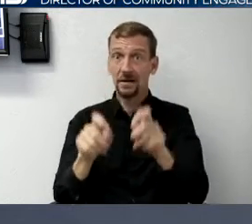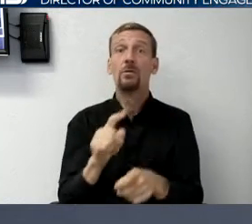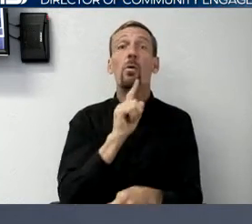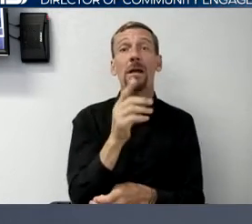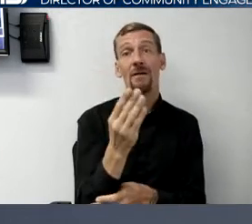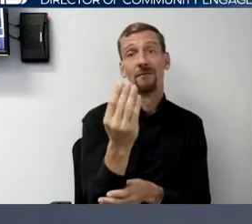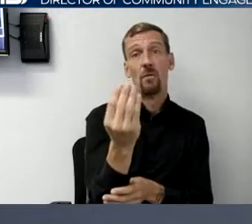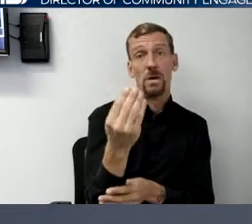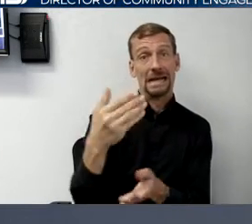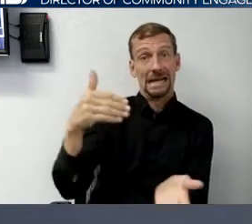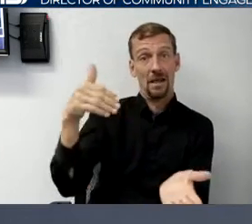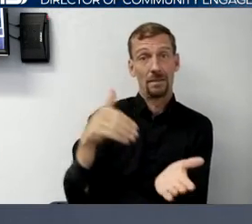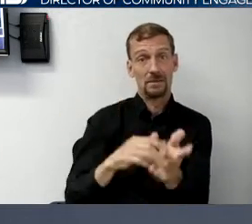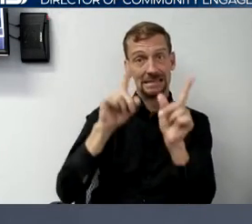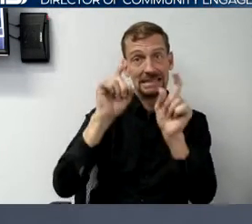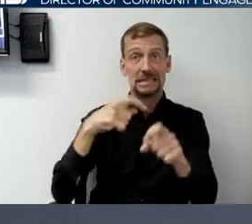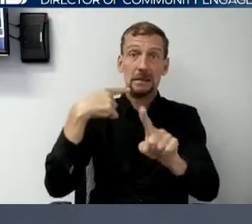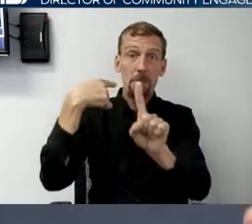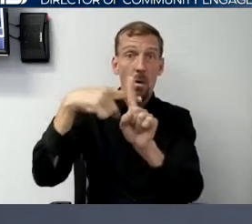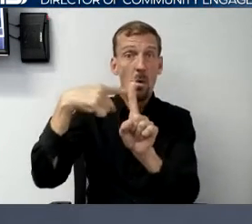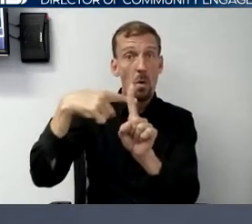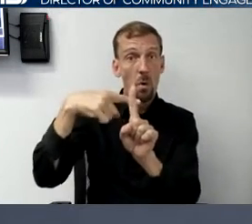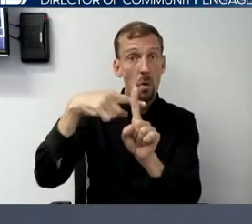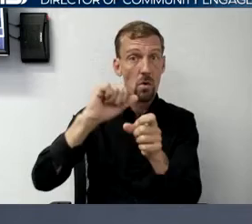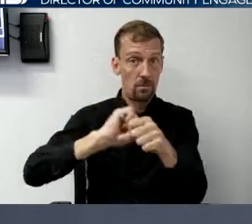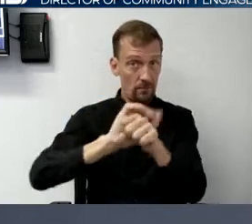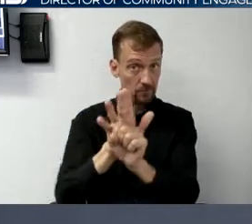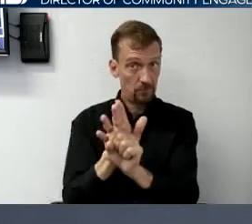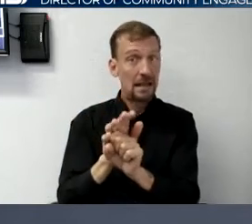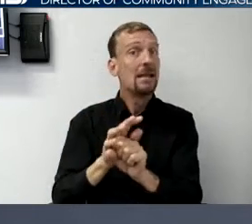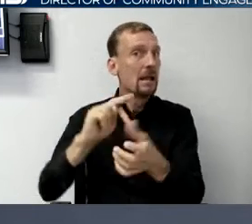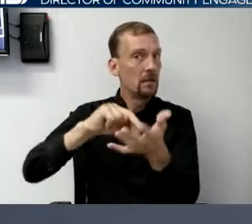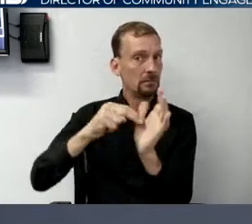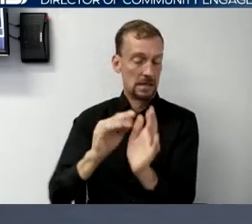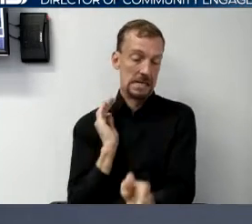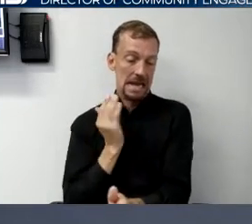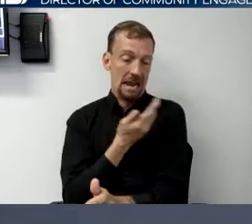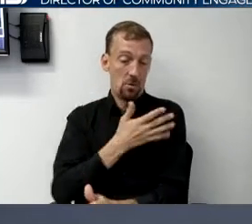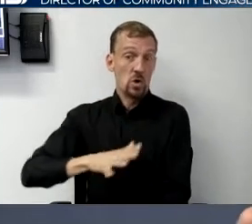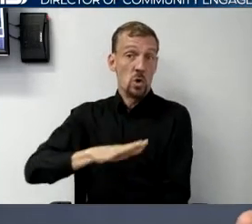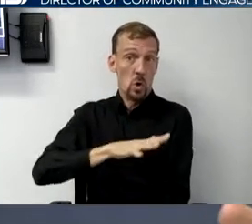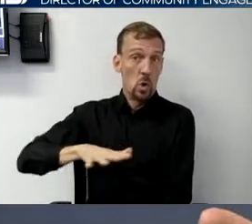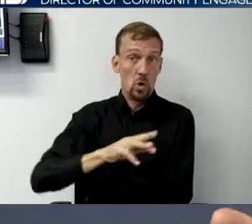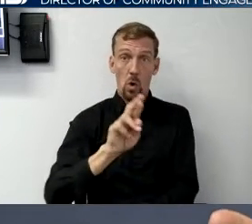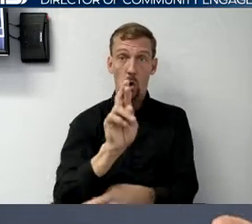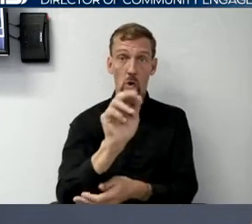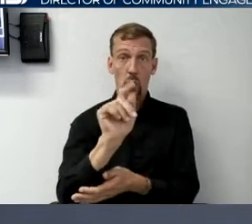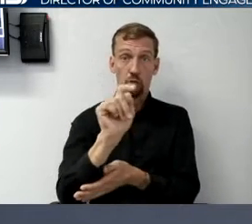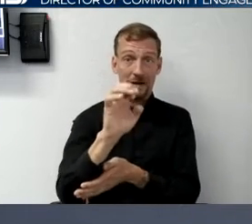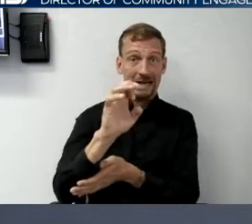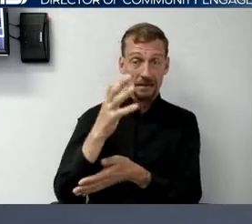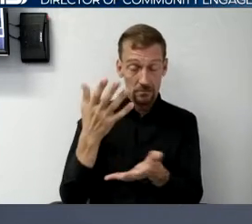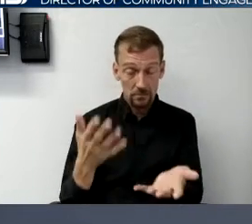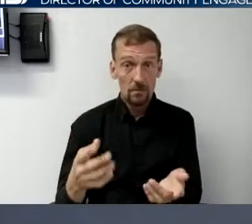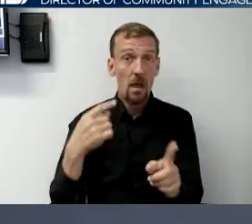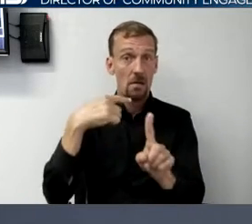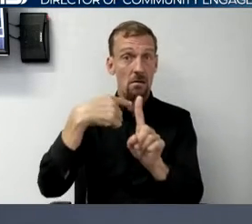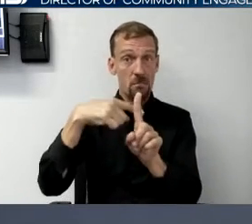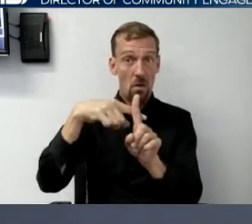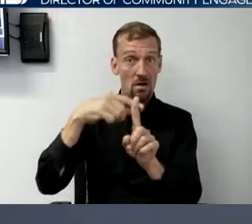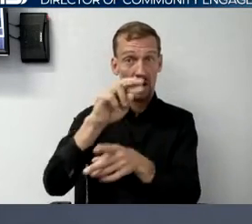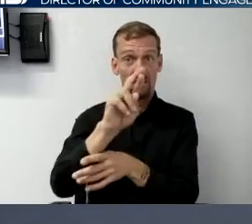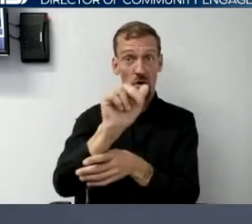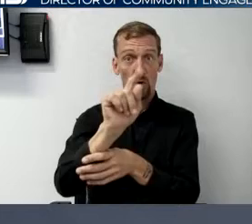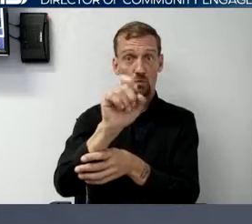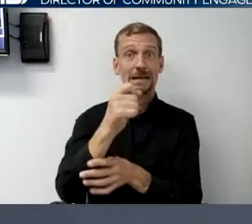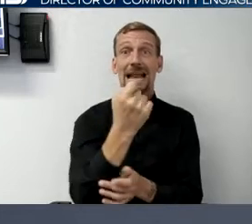have tested positive. That would mean that our cumulative positivity rate over the duration of the pandemic